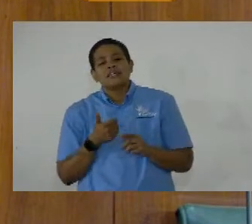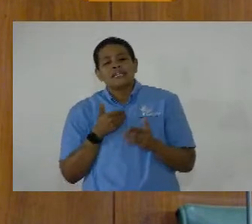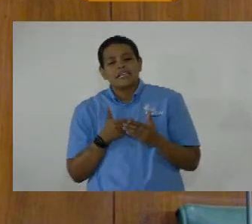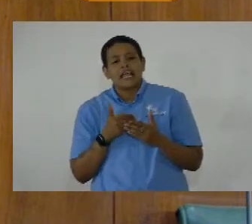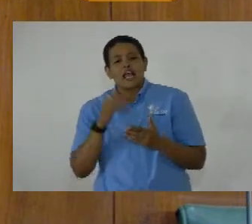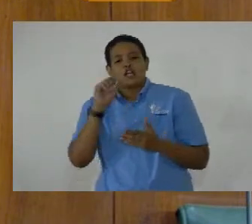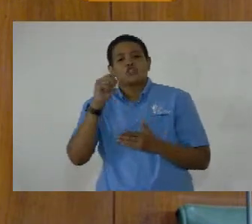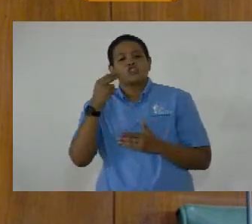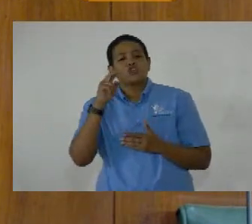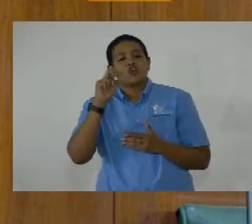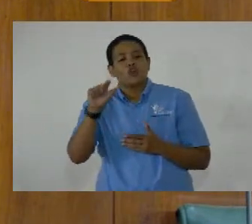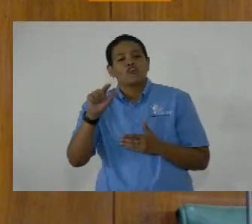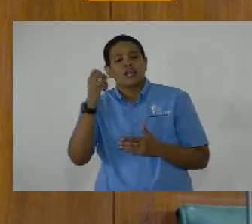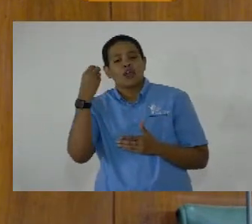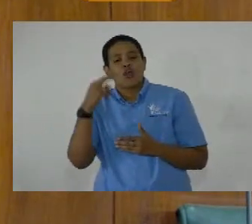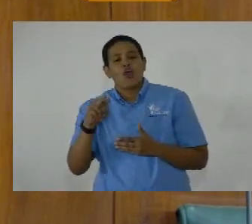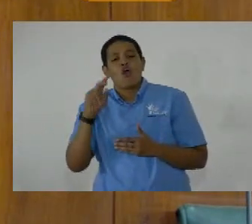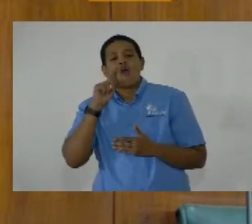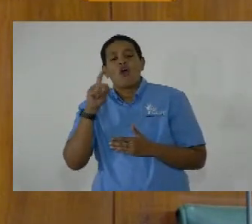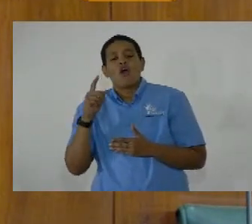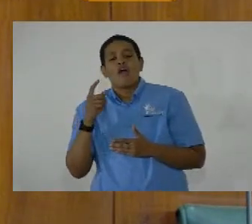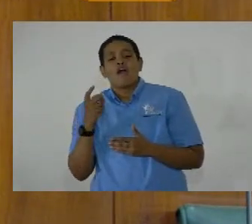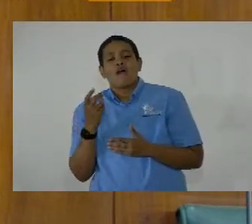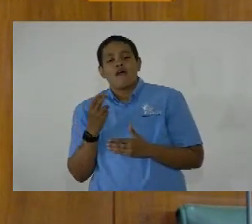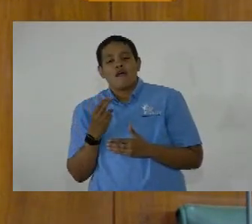nearshoring or friend